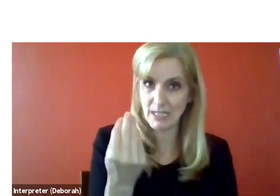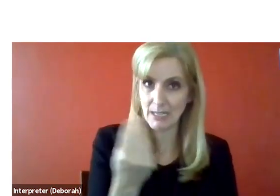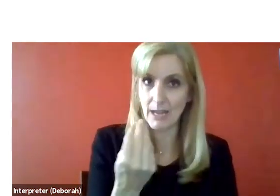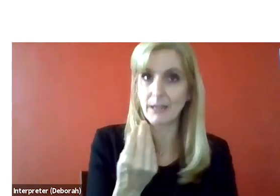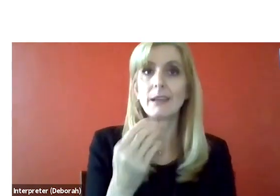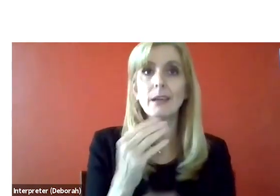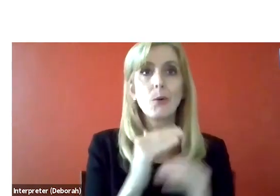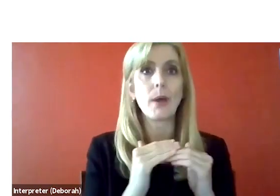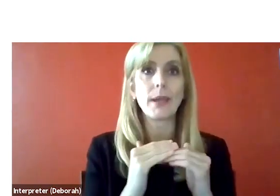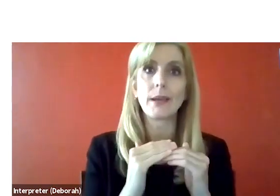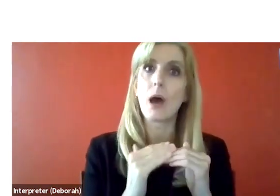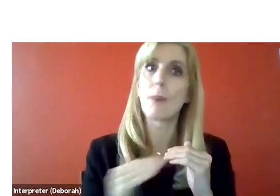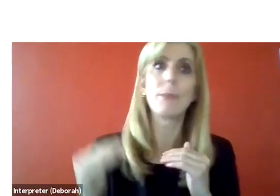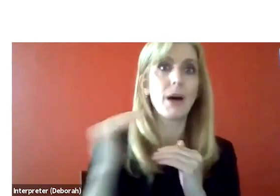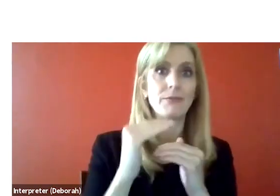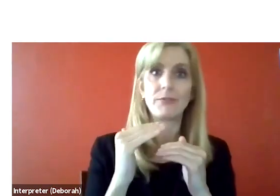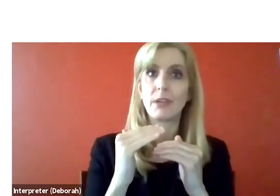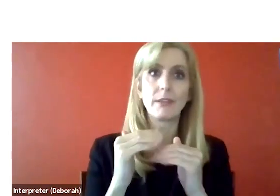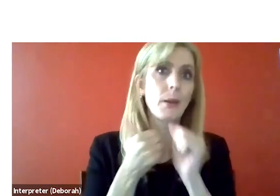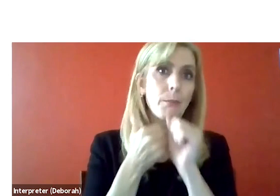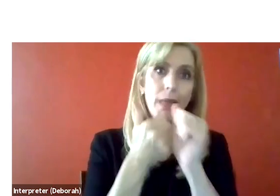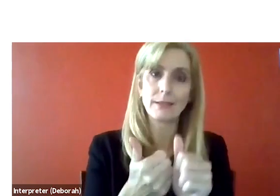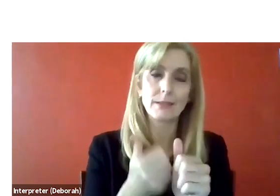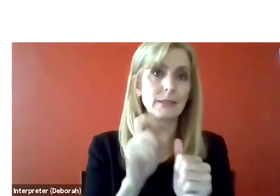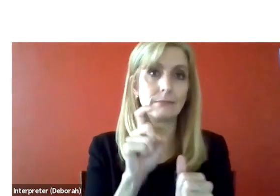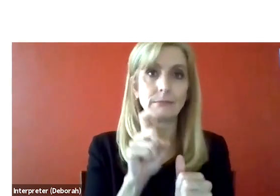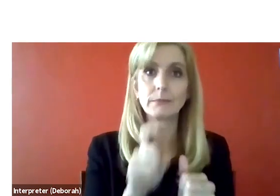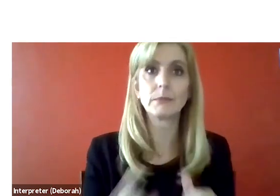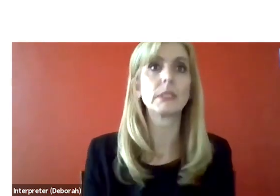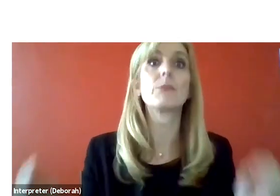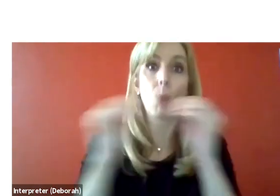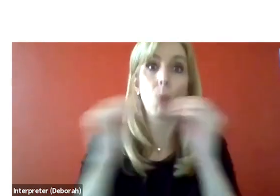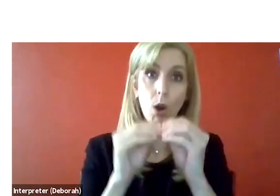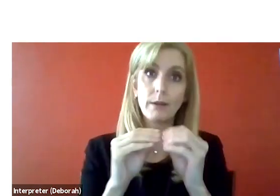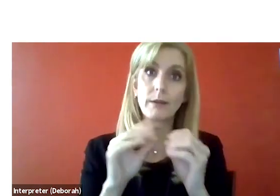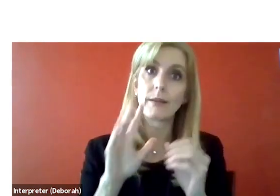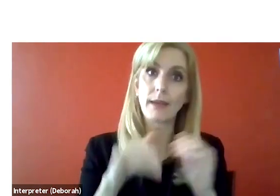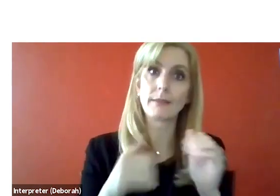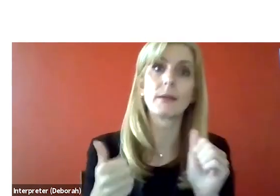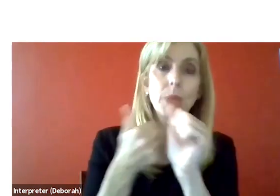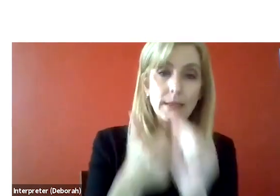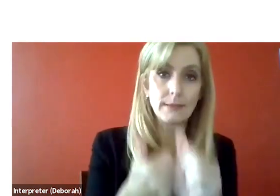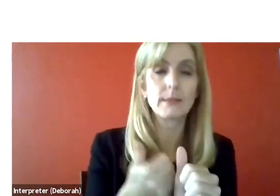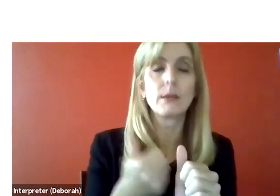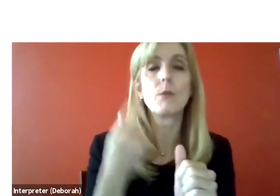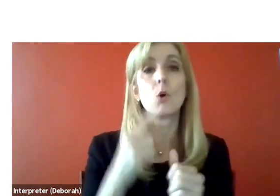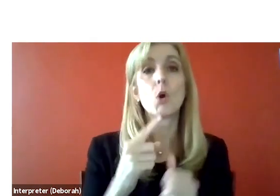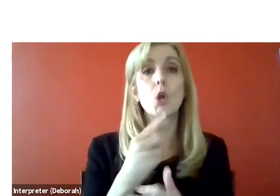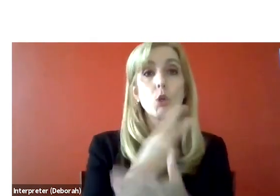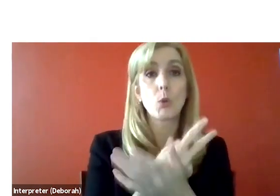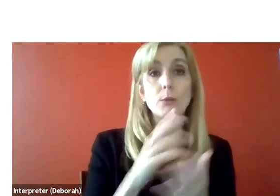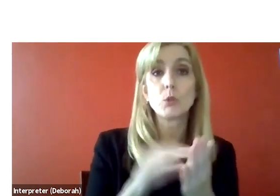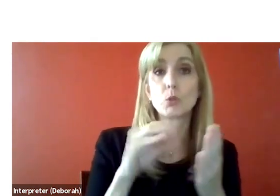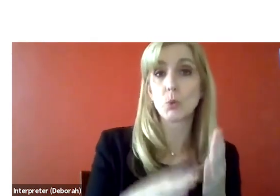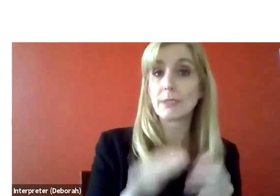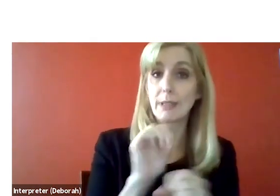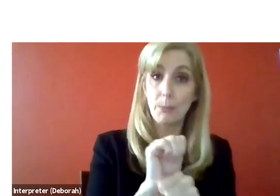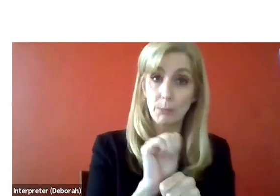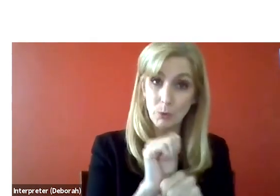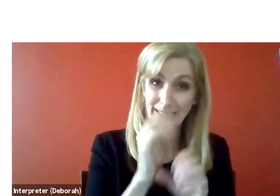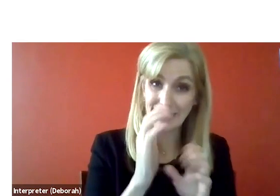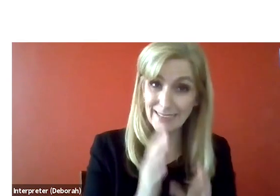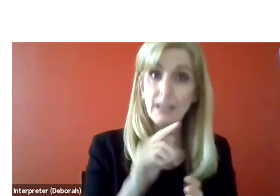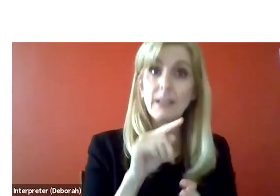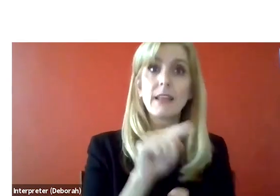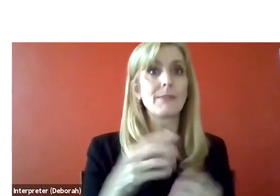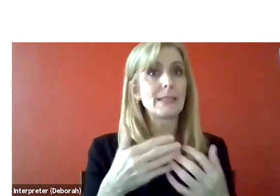graduate student assessment survey. And essentially for graduate student employees, so they do have a